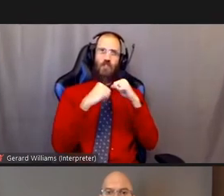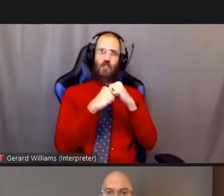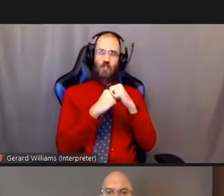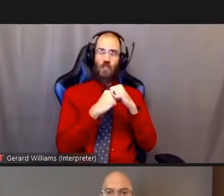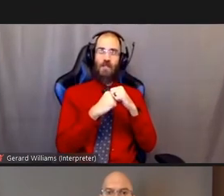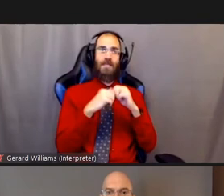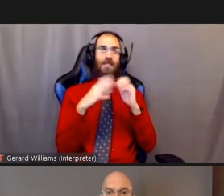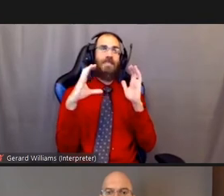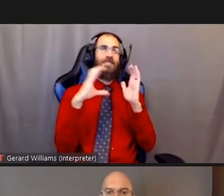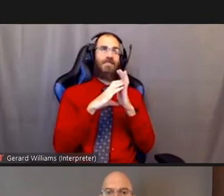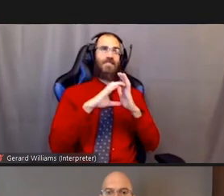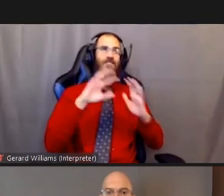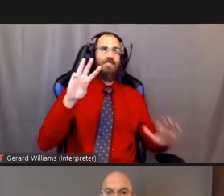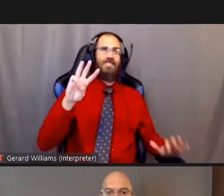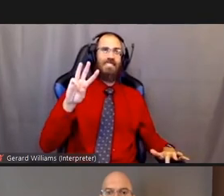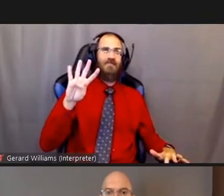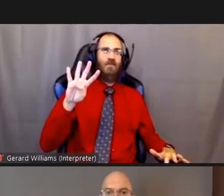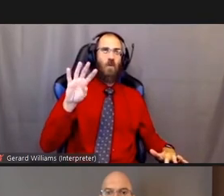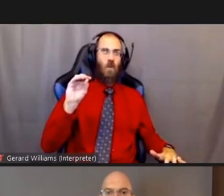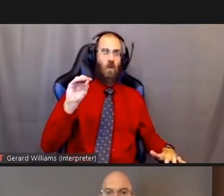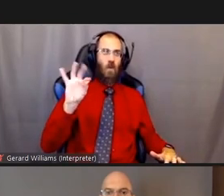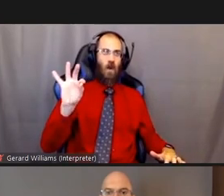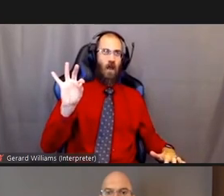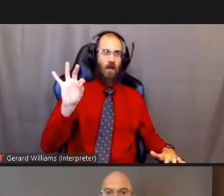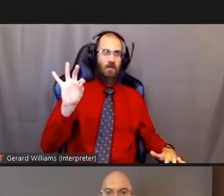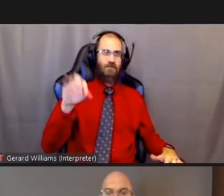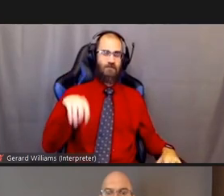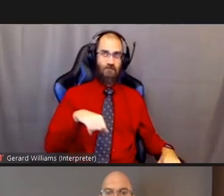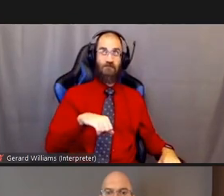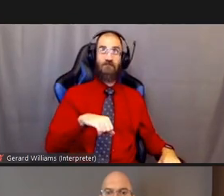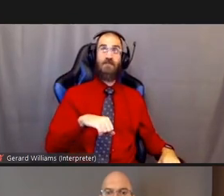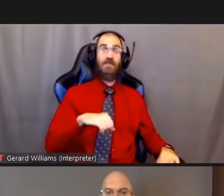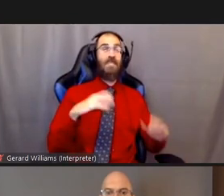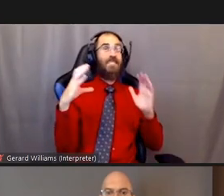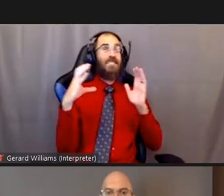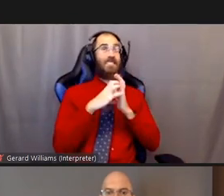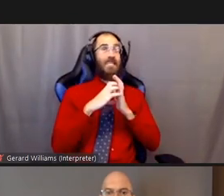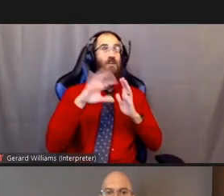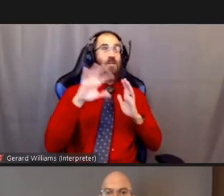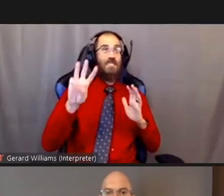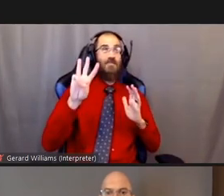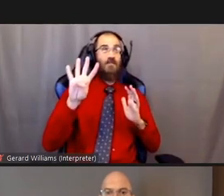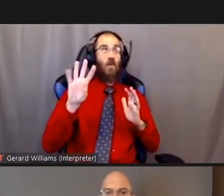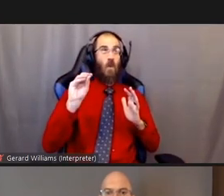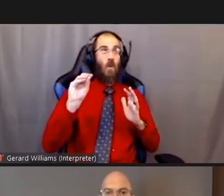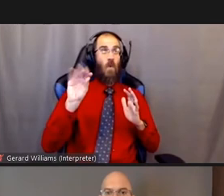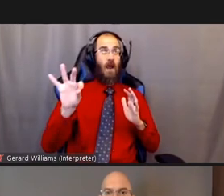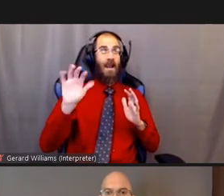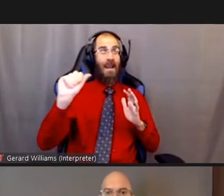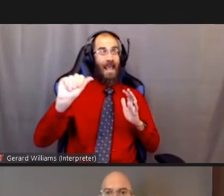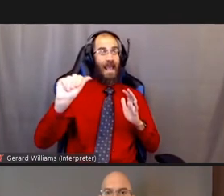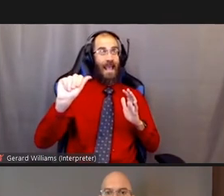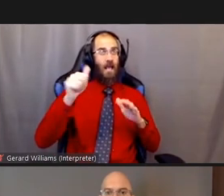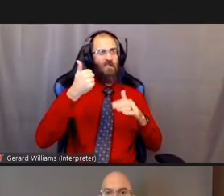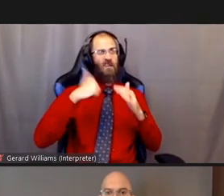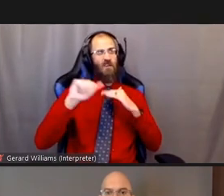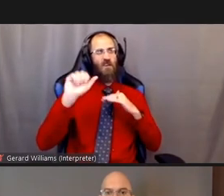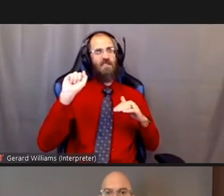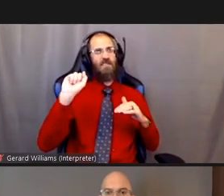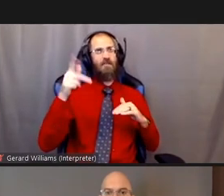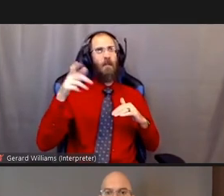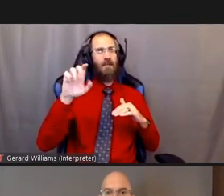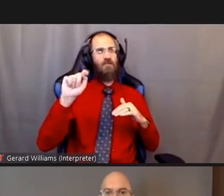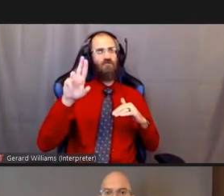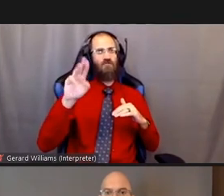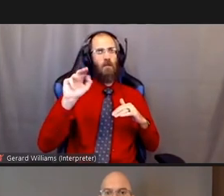Section 6409 proceeding. Section 6409A of the Spectrum Act streamlined